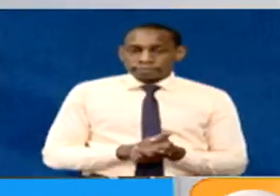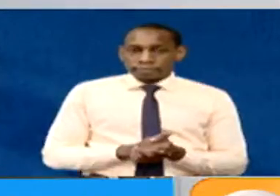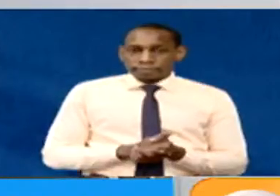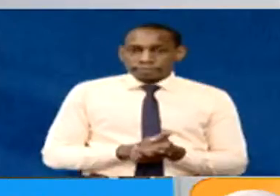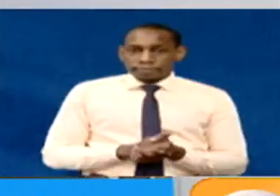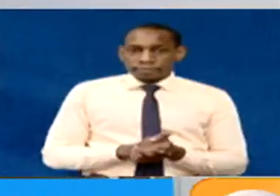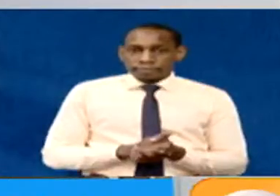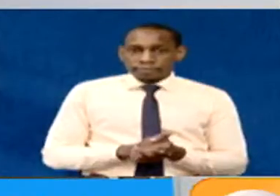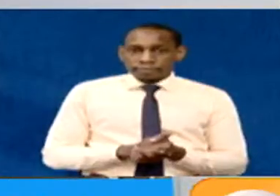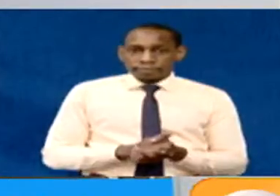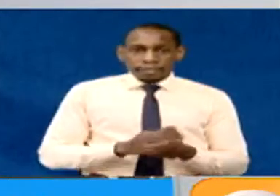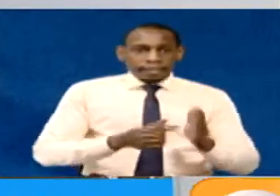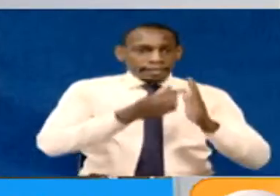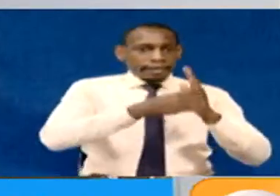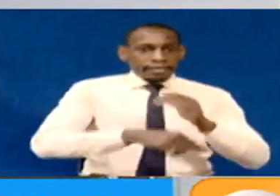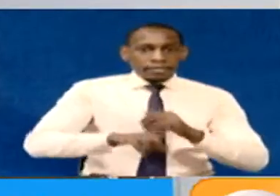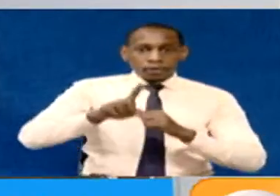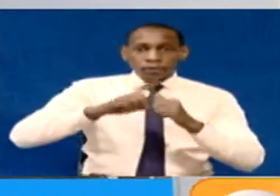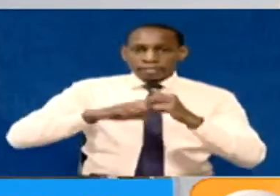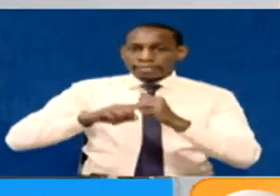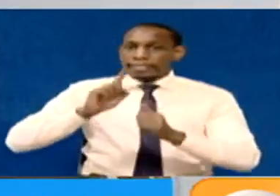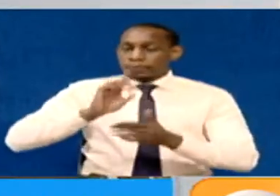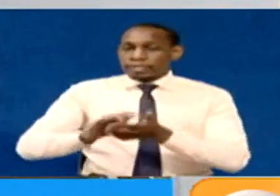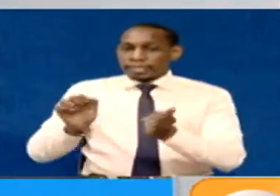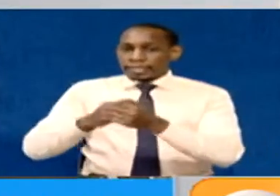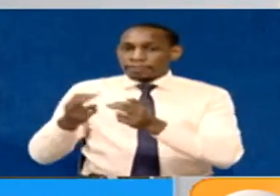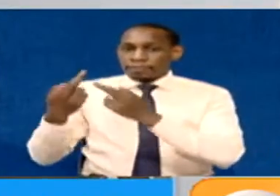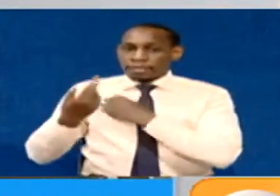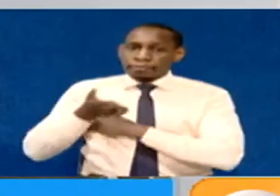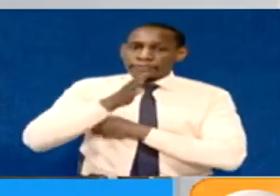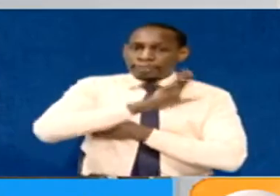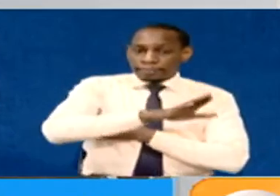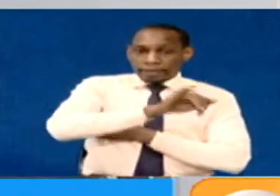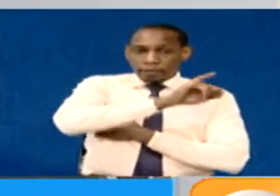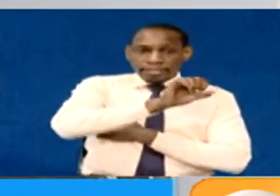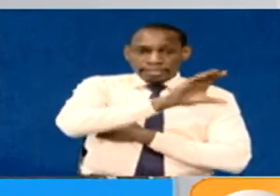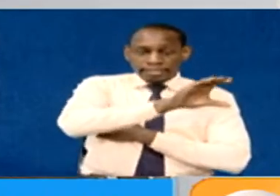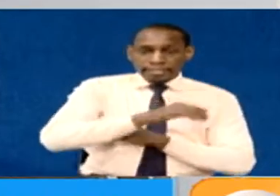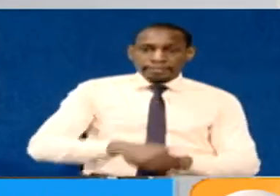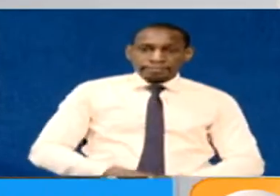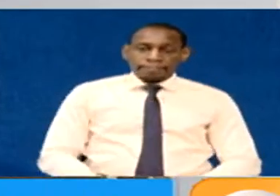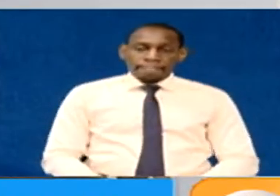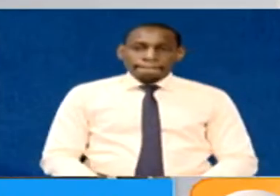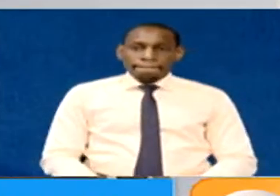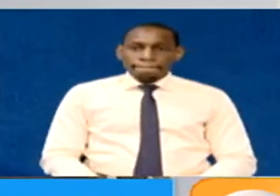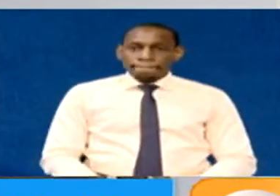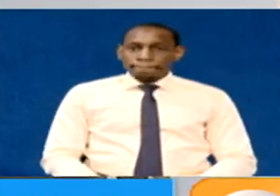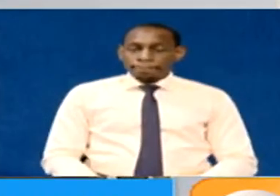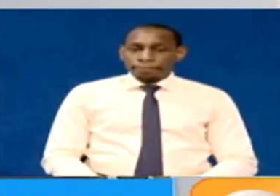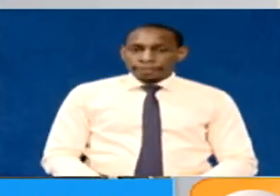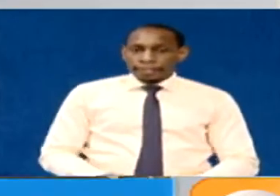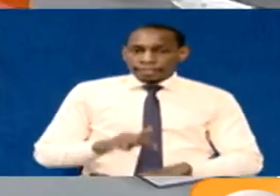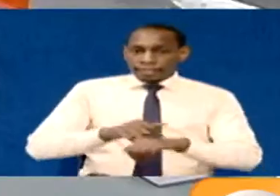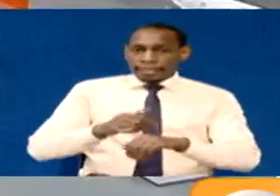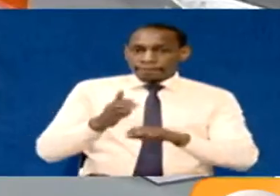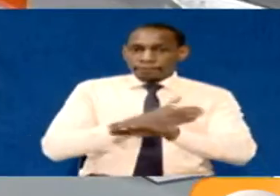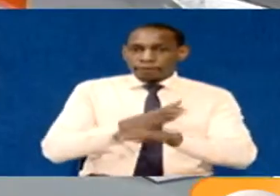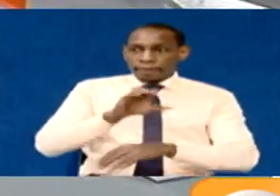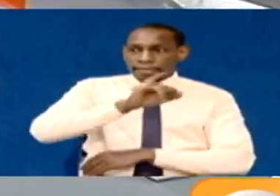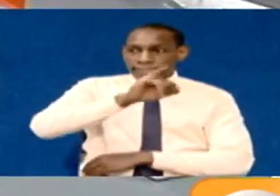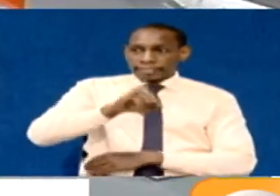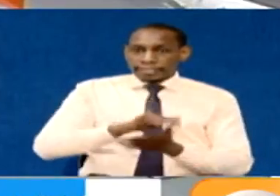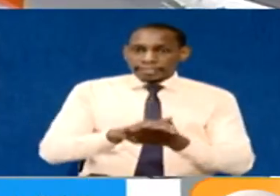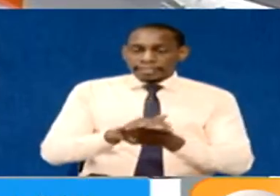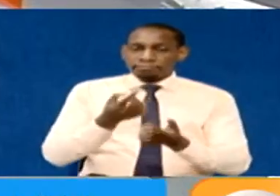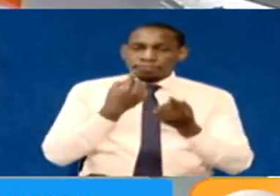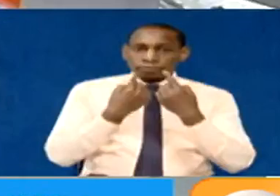Strictly interpreted 166, you can't pass the ball back. And when former Chief Justice Maraga yesterday spoke